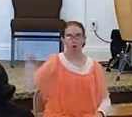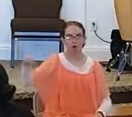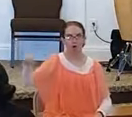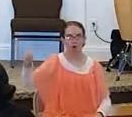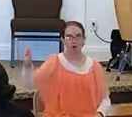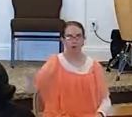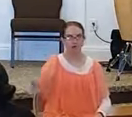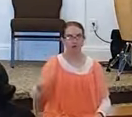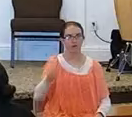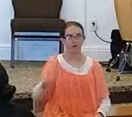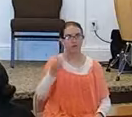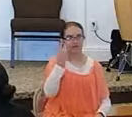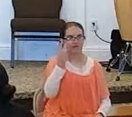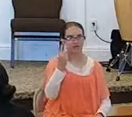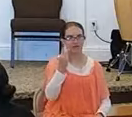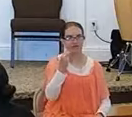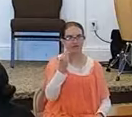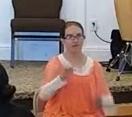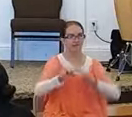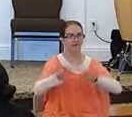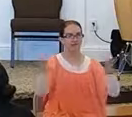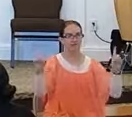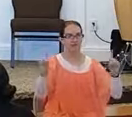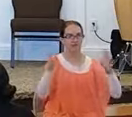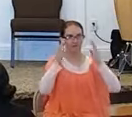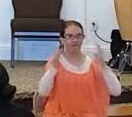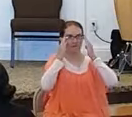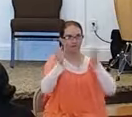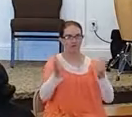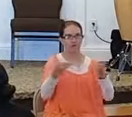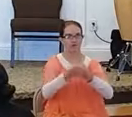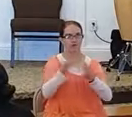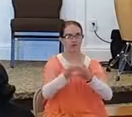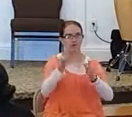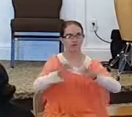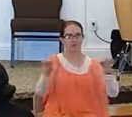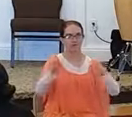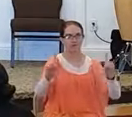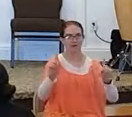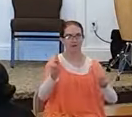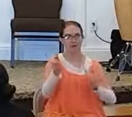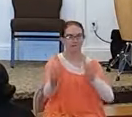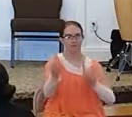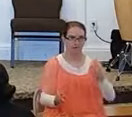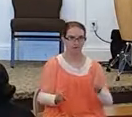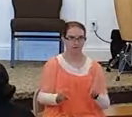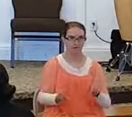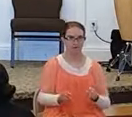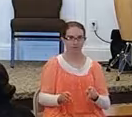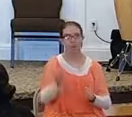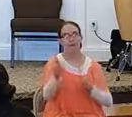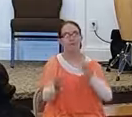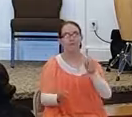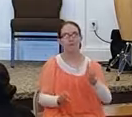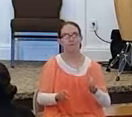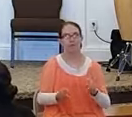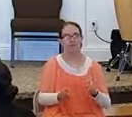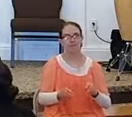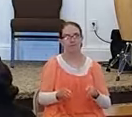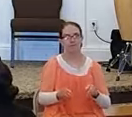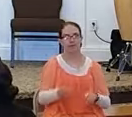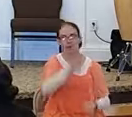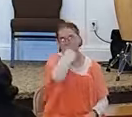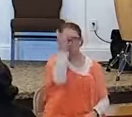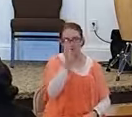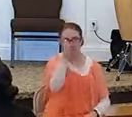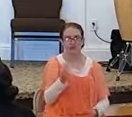Oh, come on, you see, there was a difference in the room. There were two different types of people. Amen. There were people there who were